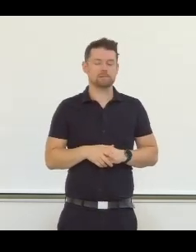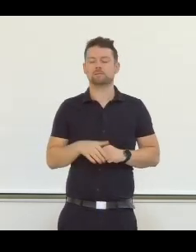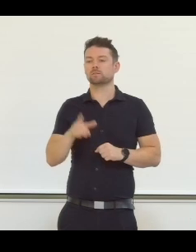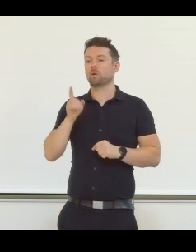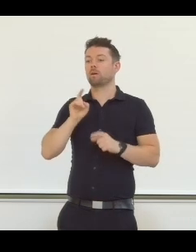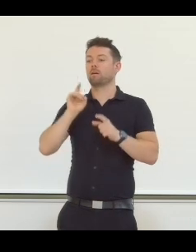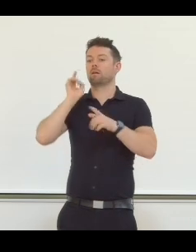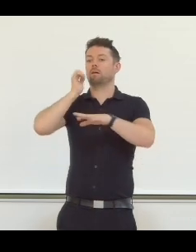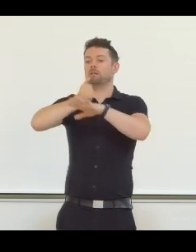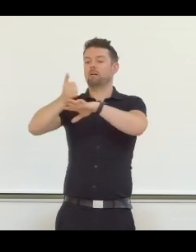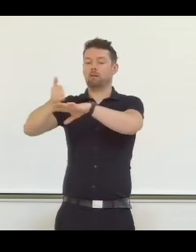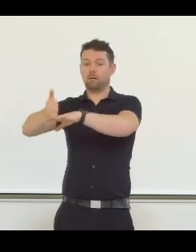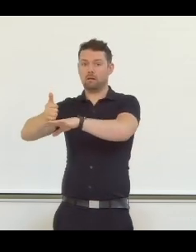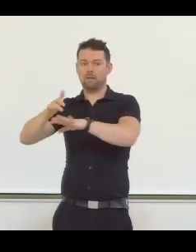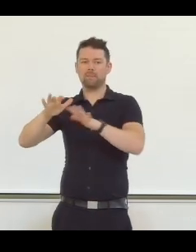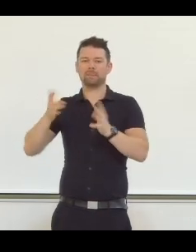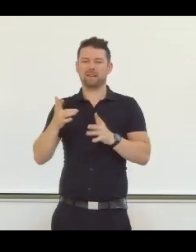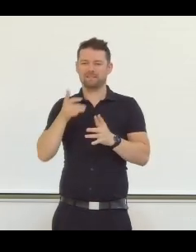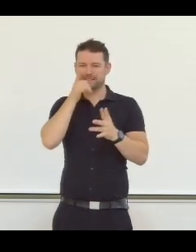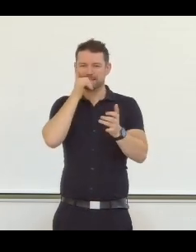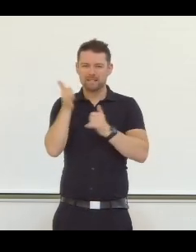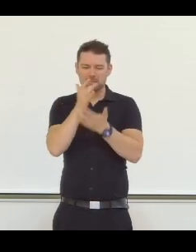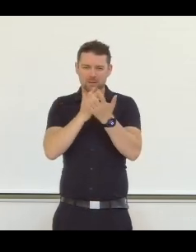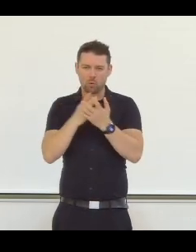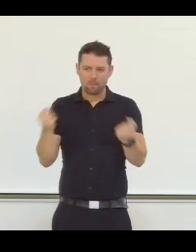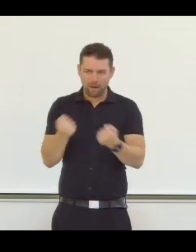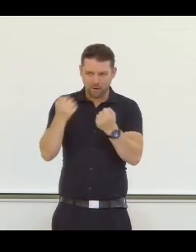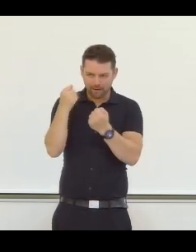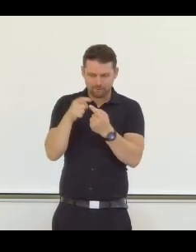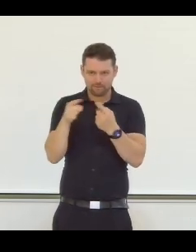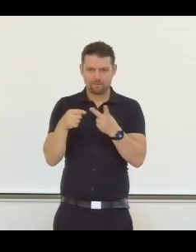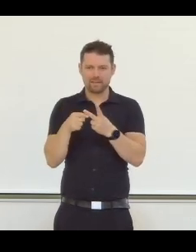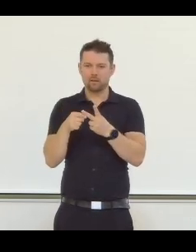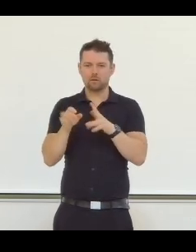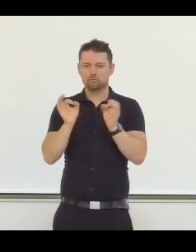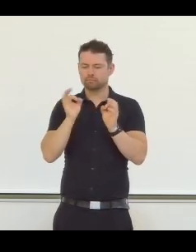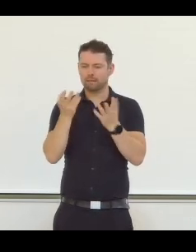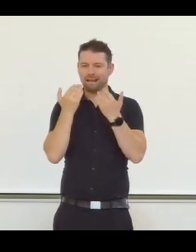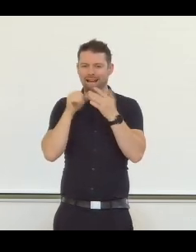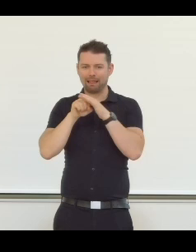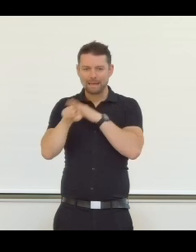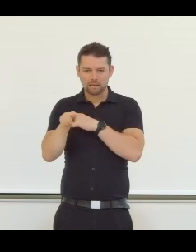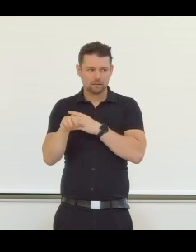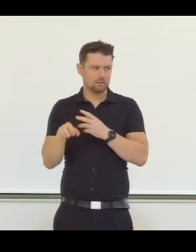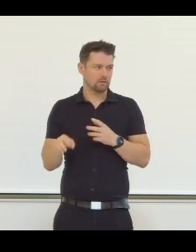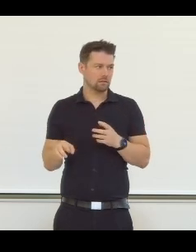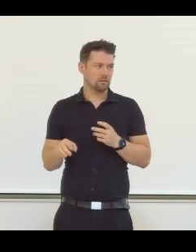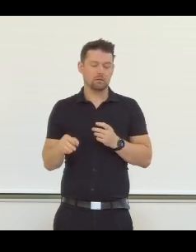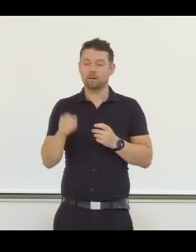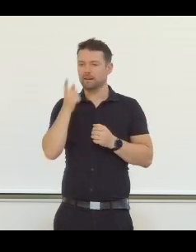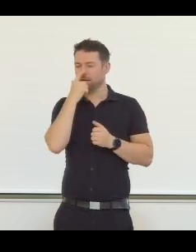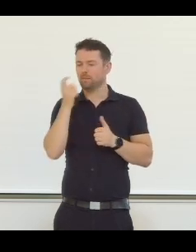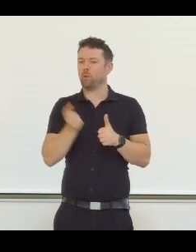example, making sure the power is properly connected and those things. Those can be done robotically or even in an automated